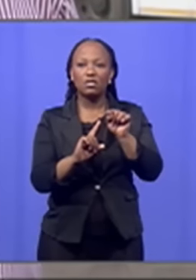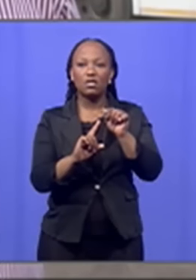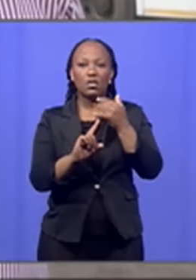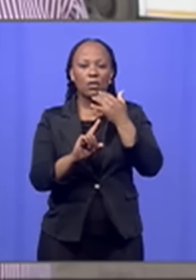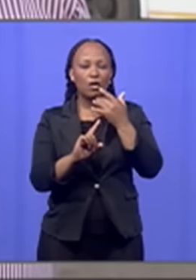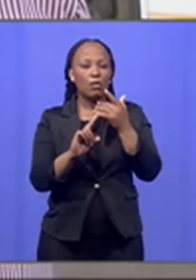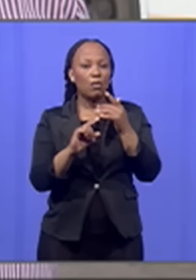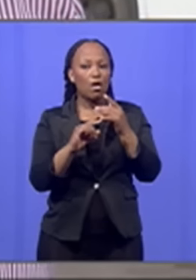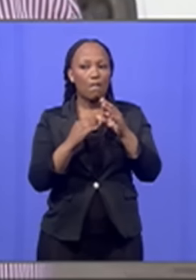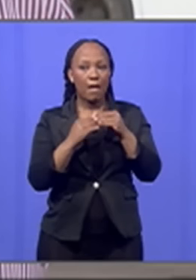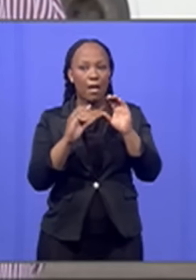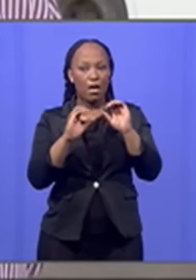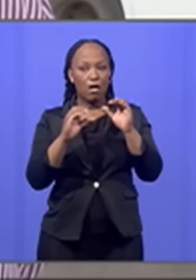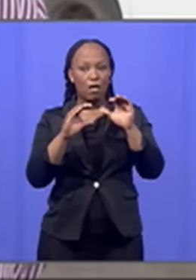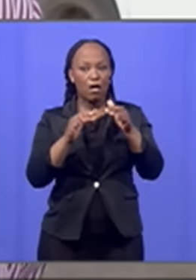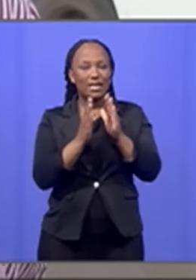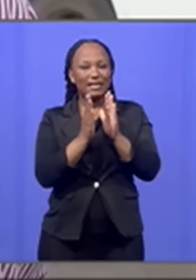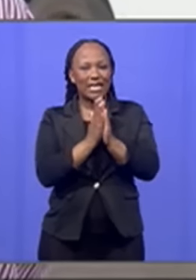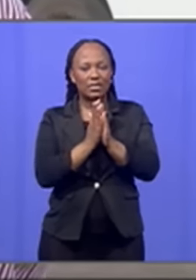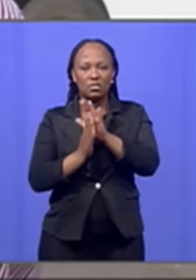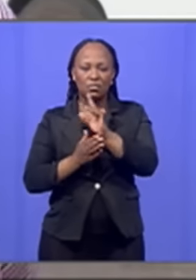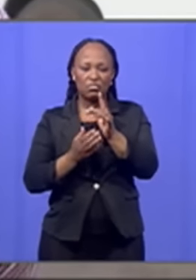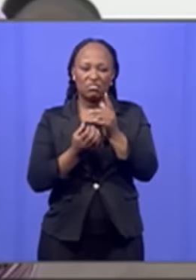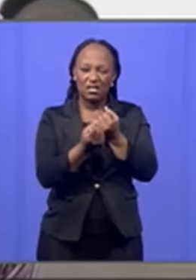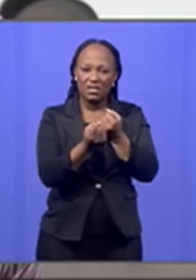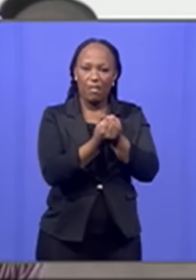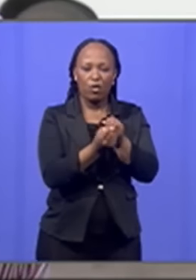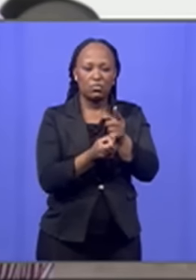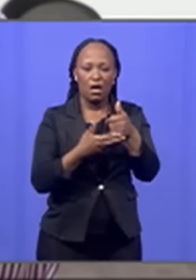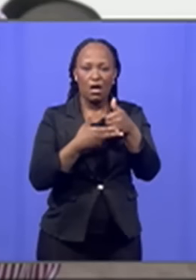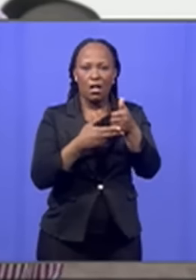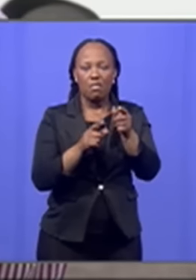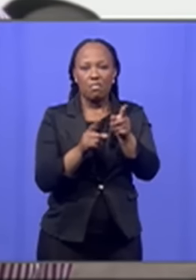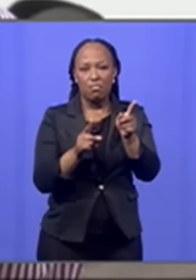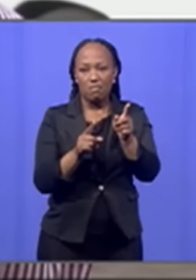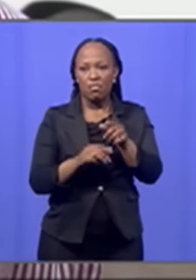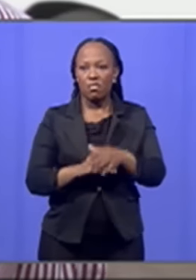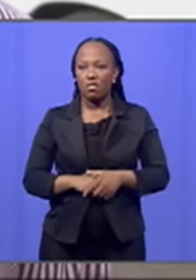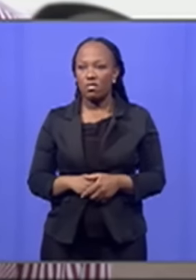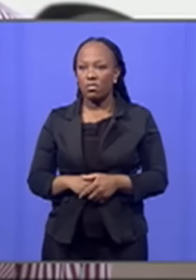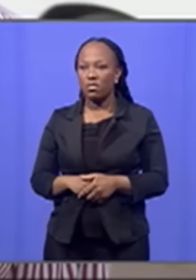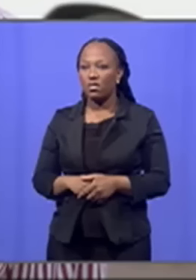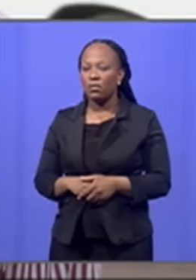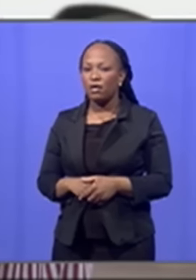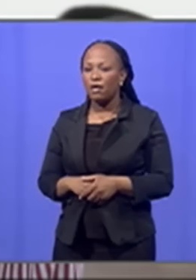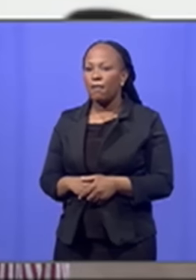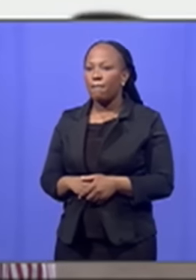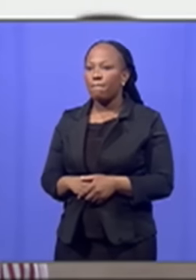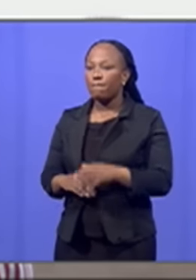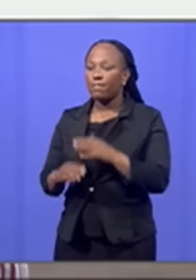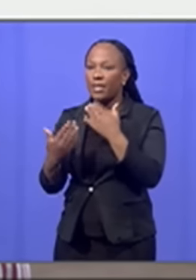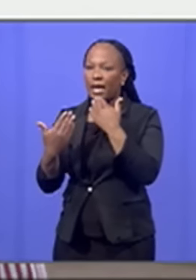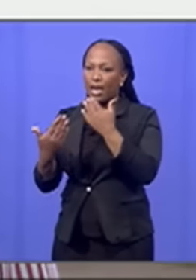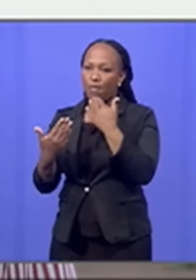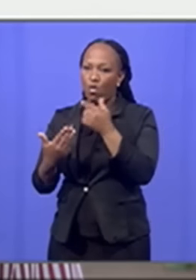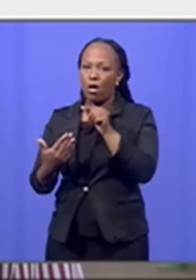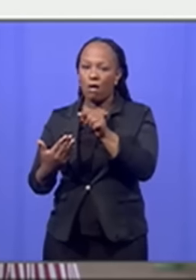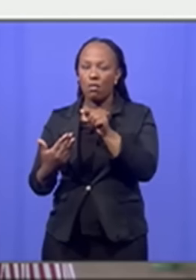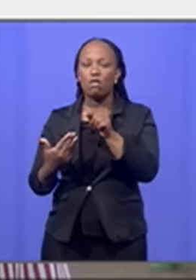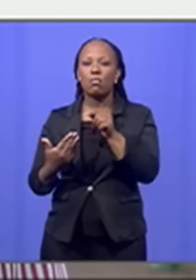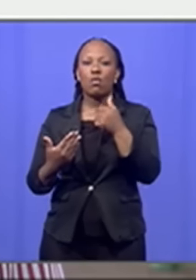maloko a dikereke le ba neelang thuso bafaladi ba ileng gore ba mo lefelong le ka lebella nna. re a leboa rena bjale